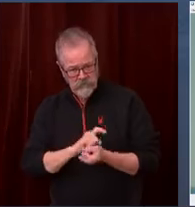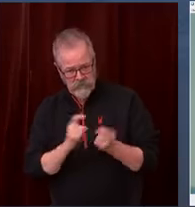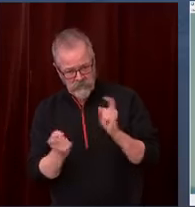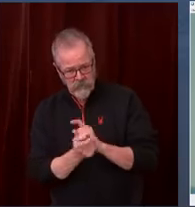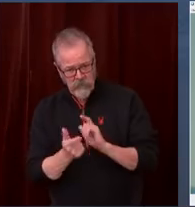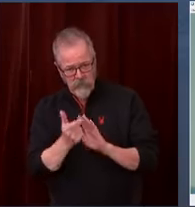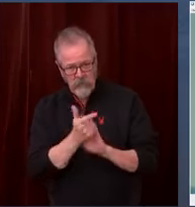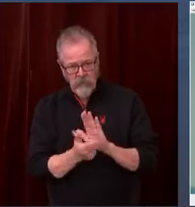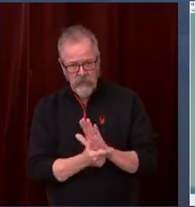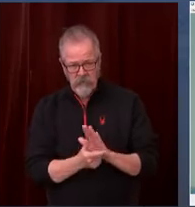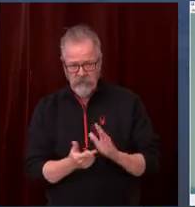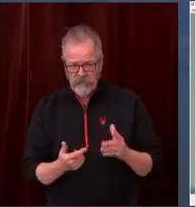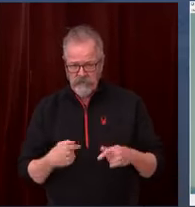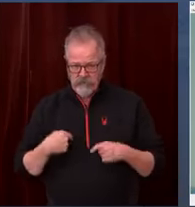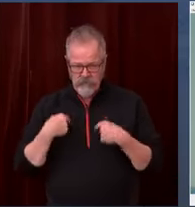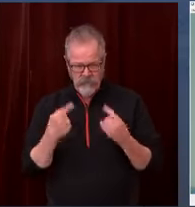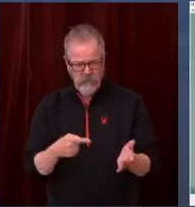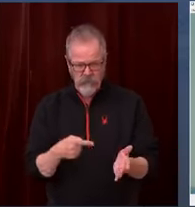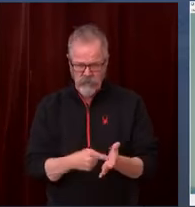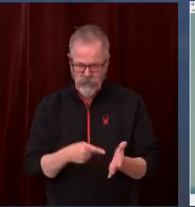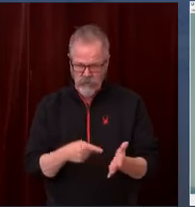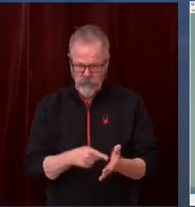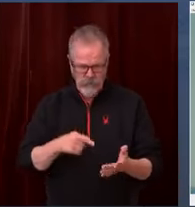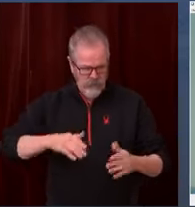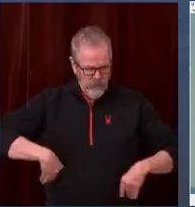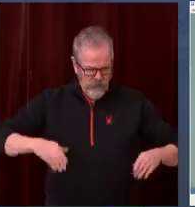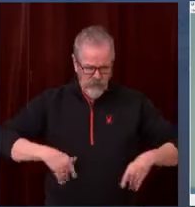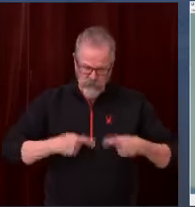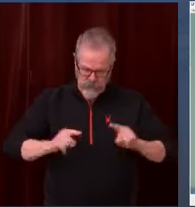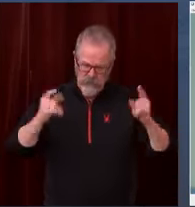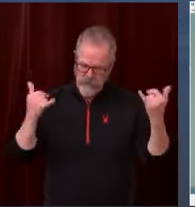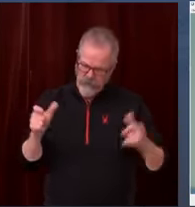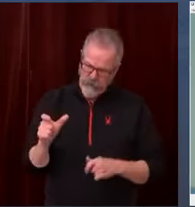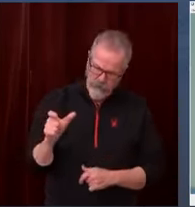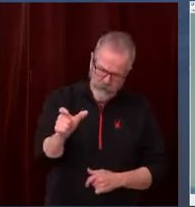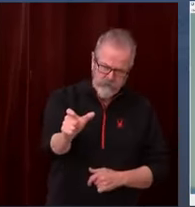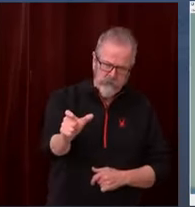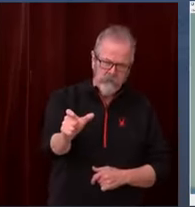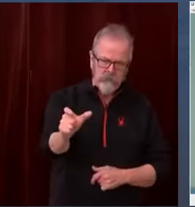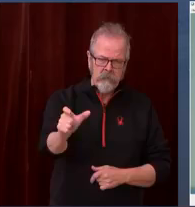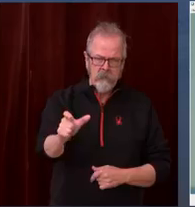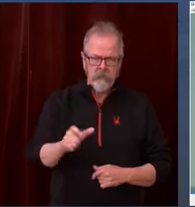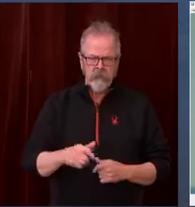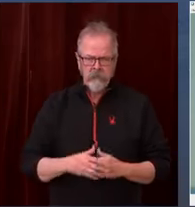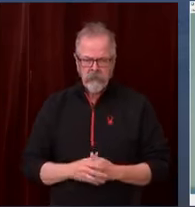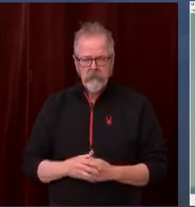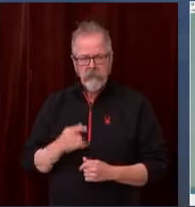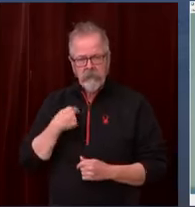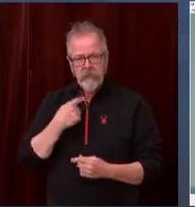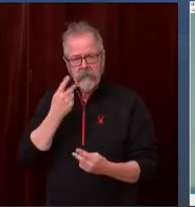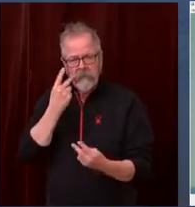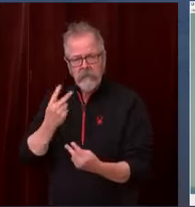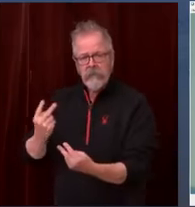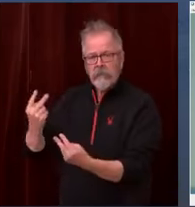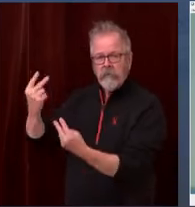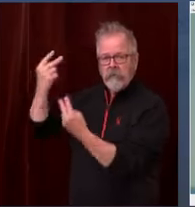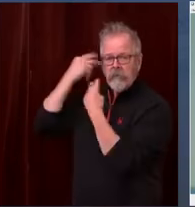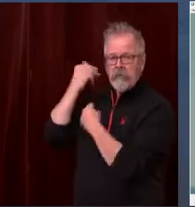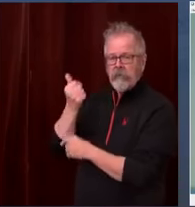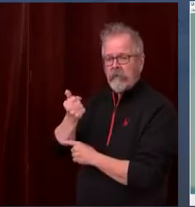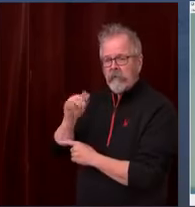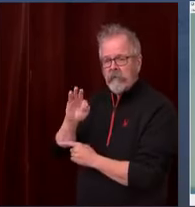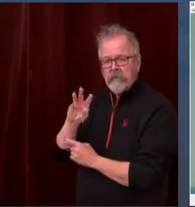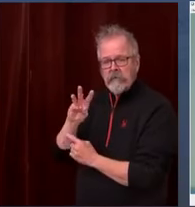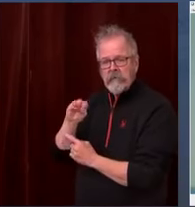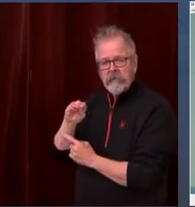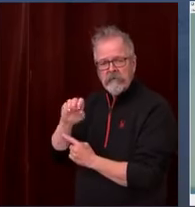was a longtime form of housing segregation. They called it redlining. You know, as a society, we made a determination that